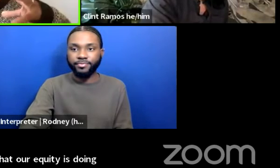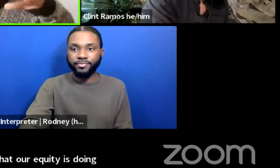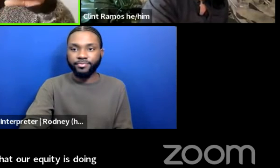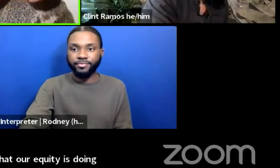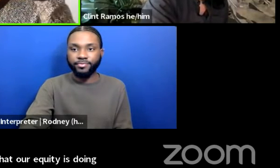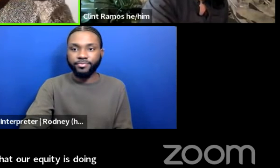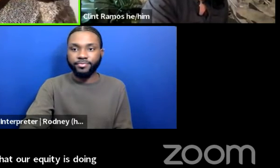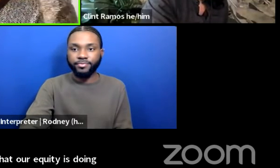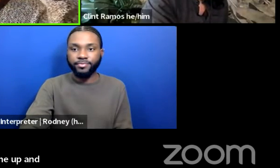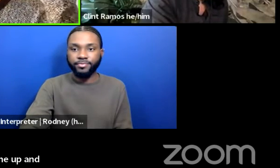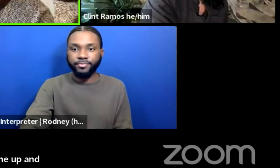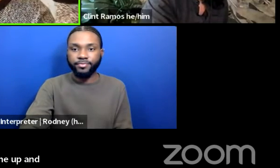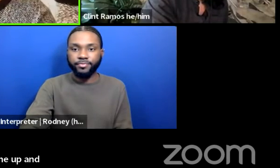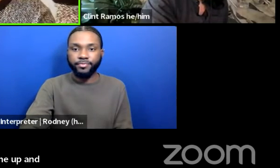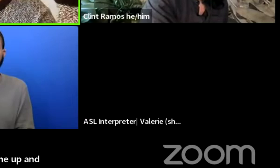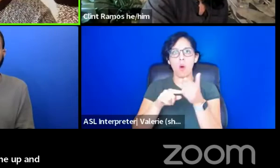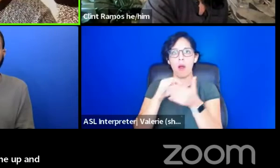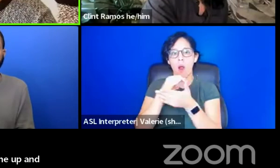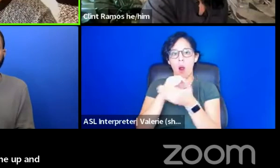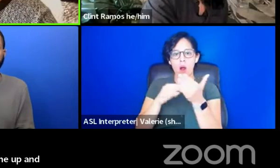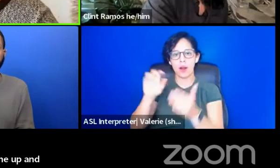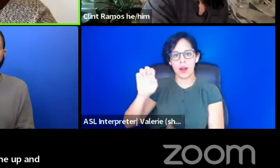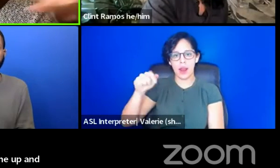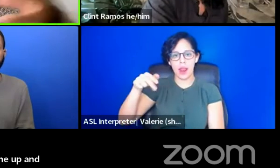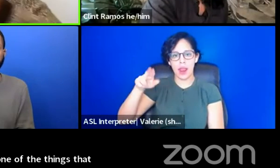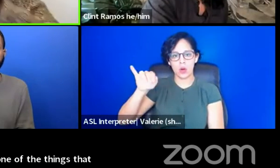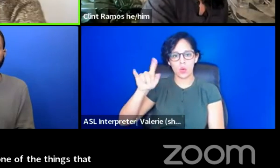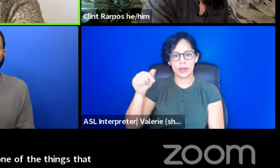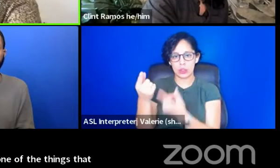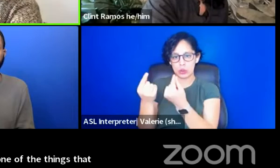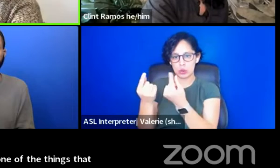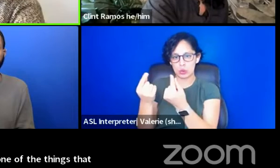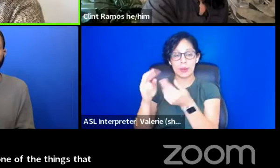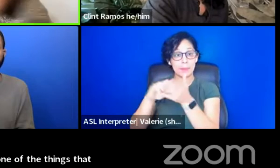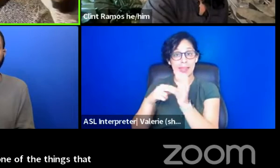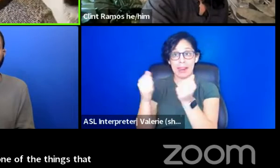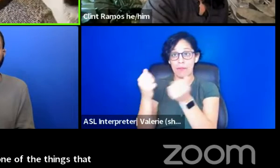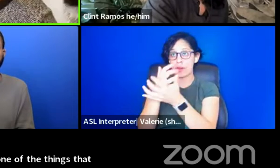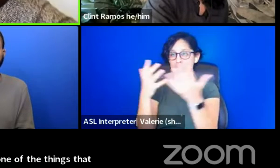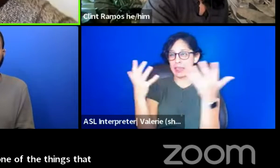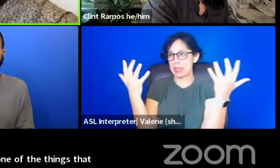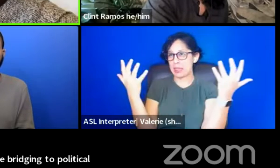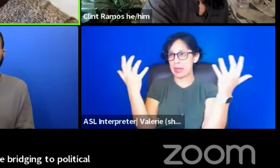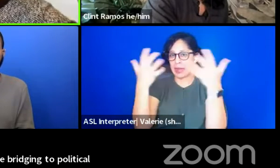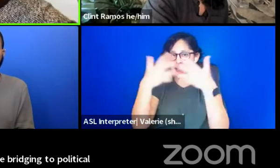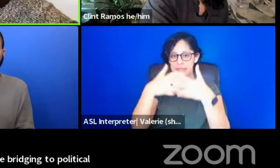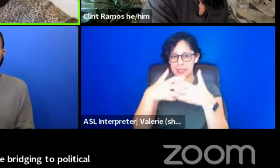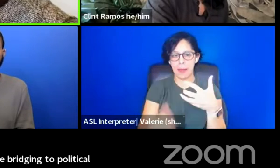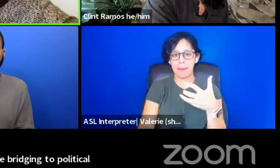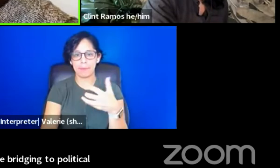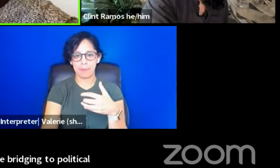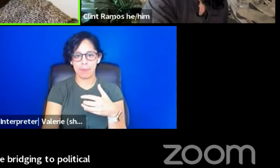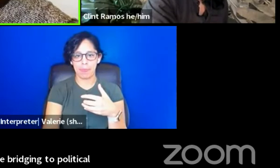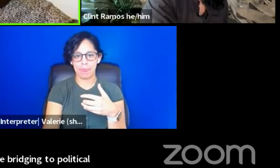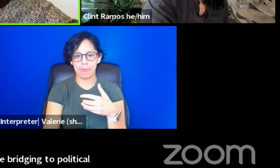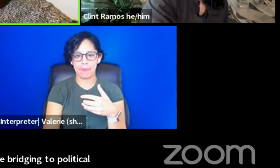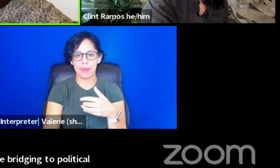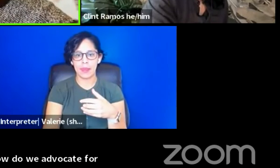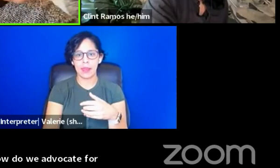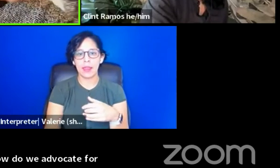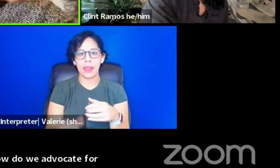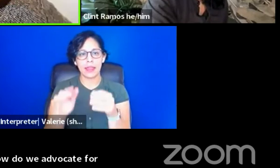up. And one of the things that art equity does, and this is like bridging to political, you know, how do we add, how do we advocate